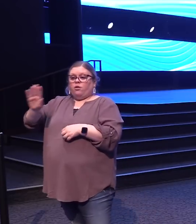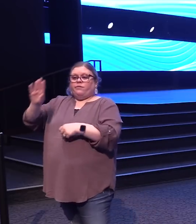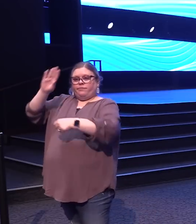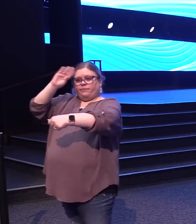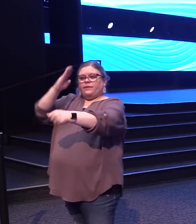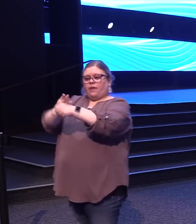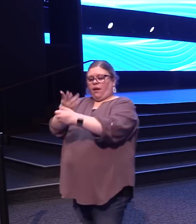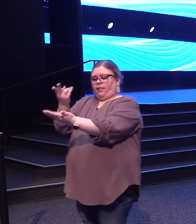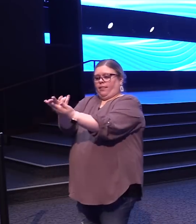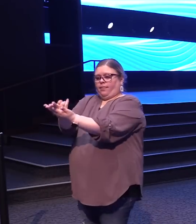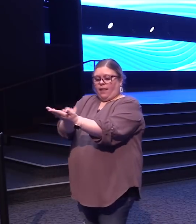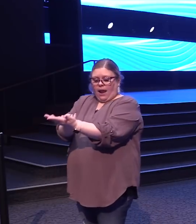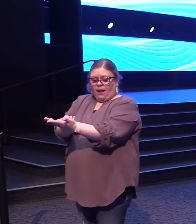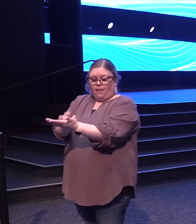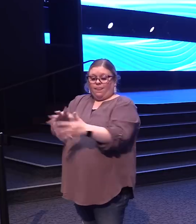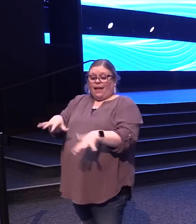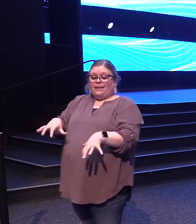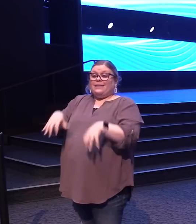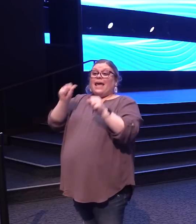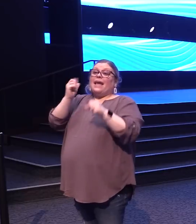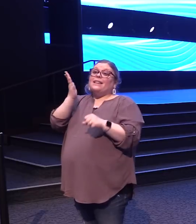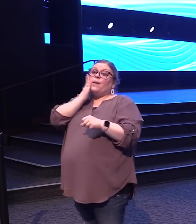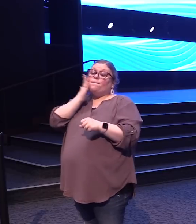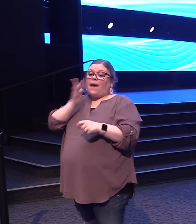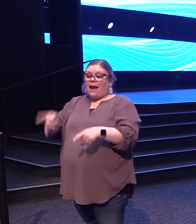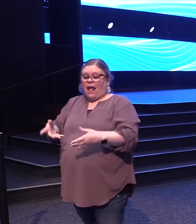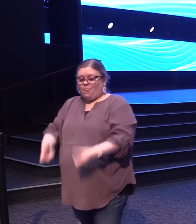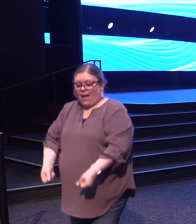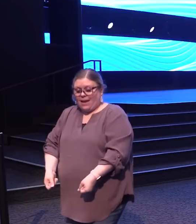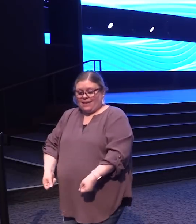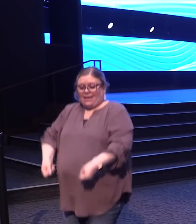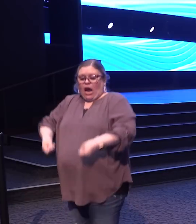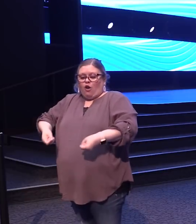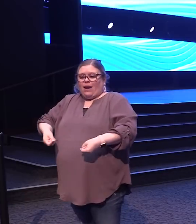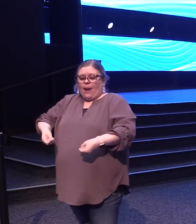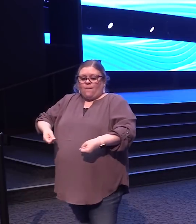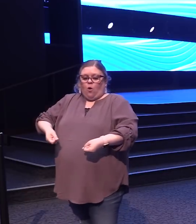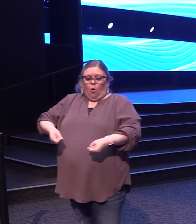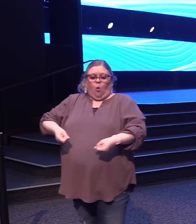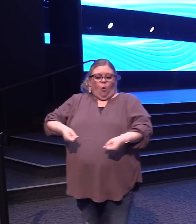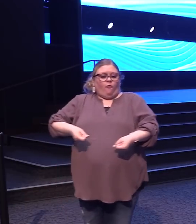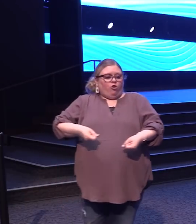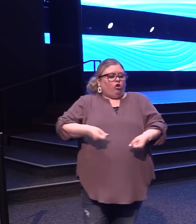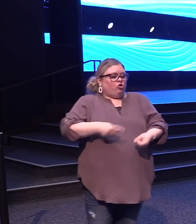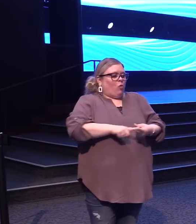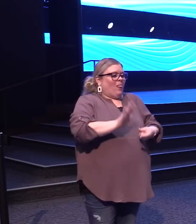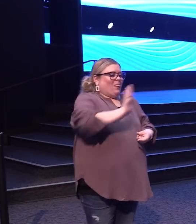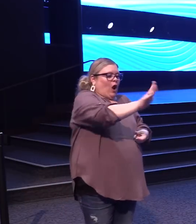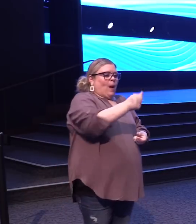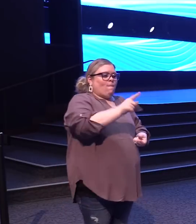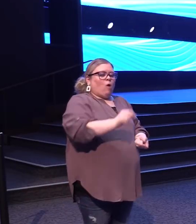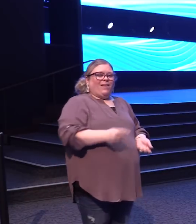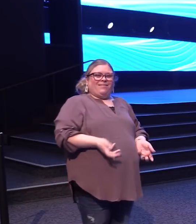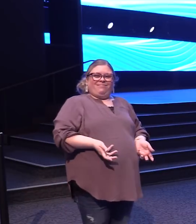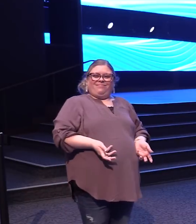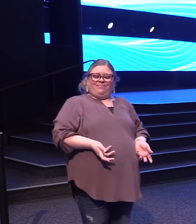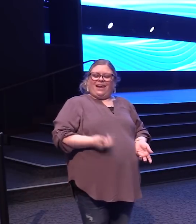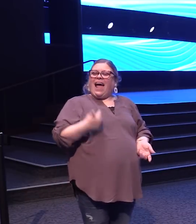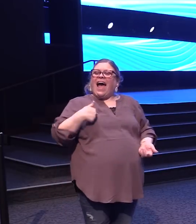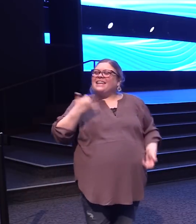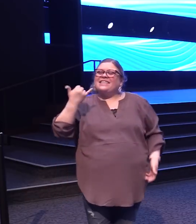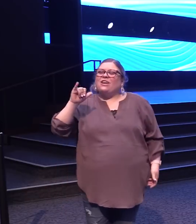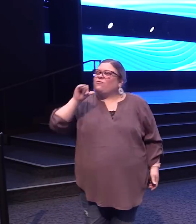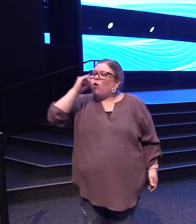in a bed. They take the bed and they carry him and the bed over to their apartment. I still don't